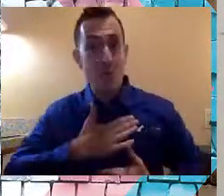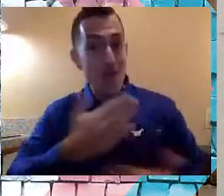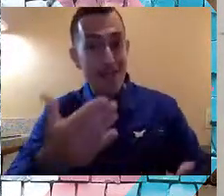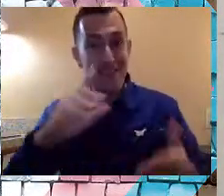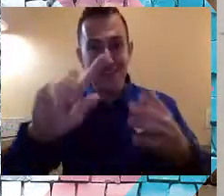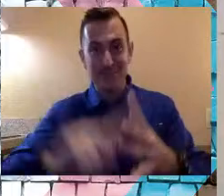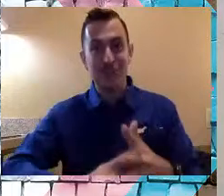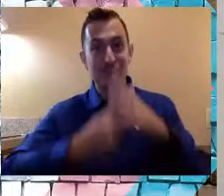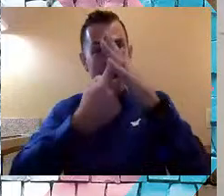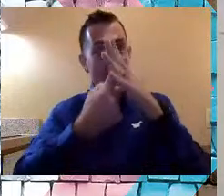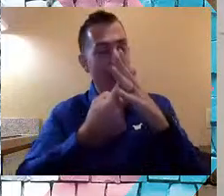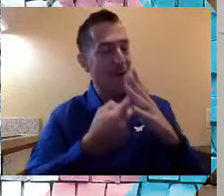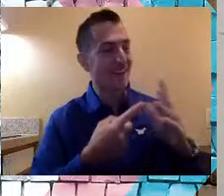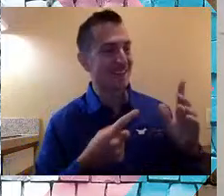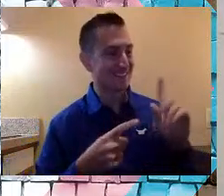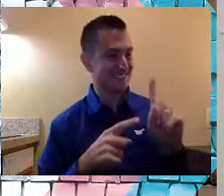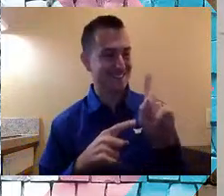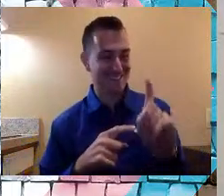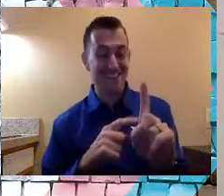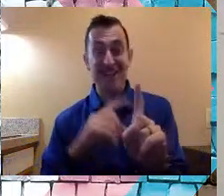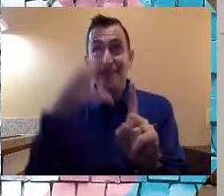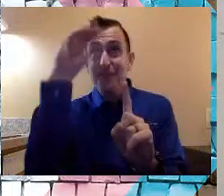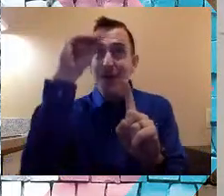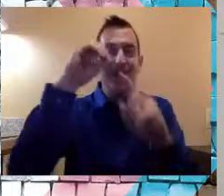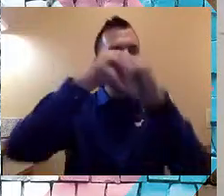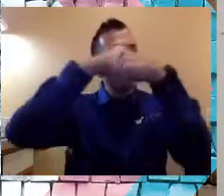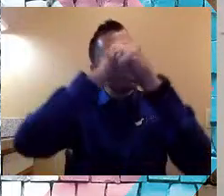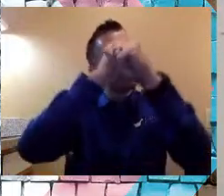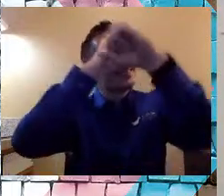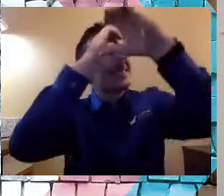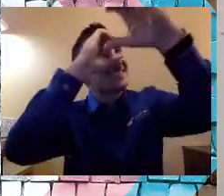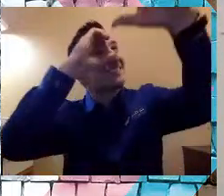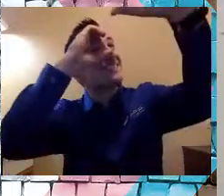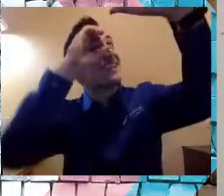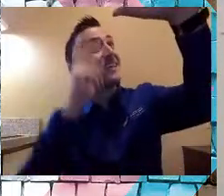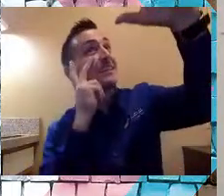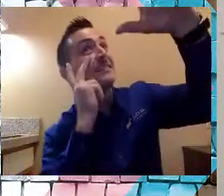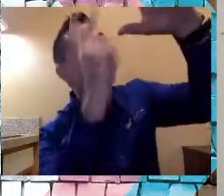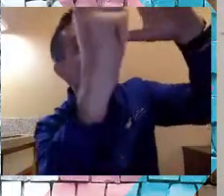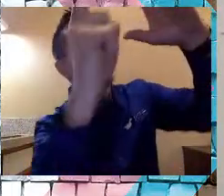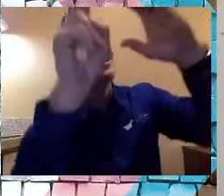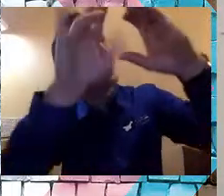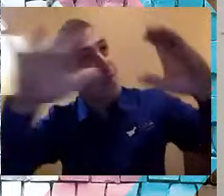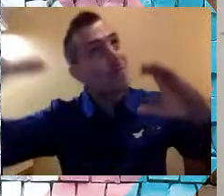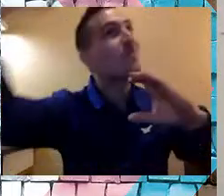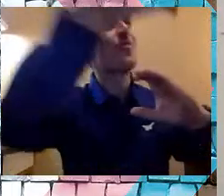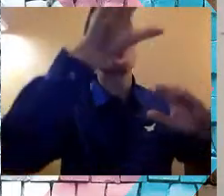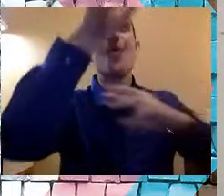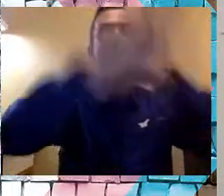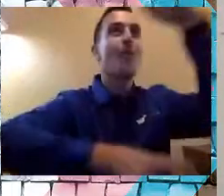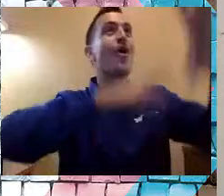little boys up here on the edge with his telescope, looking out over the big new world.